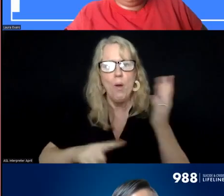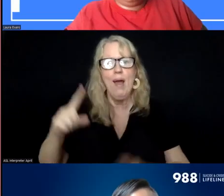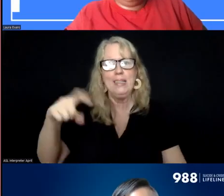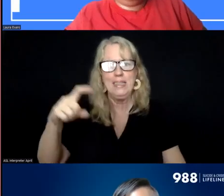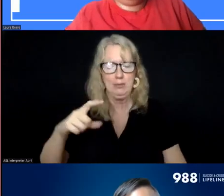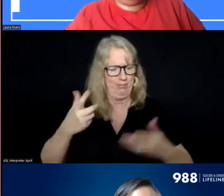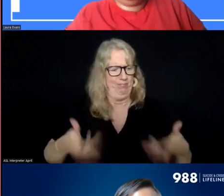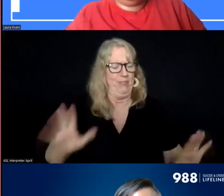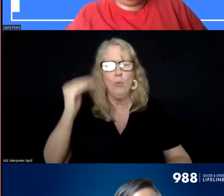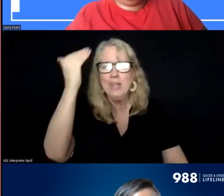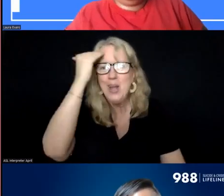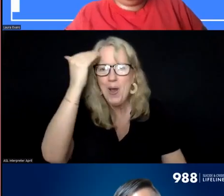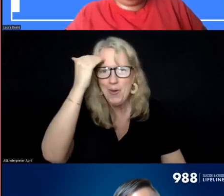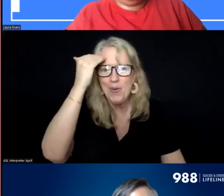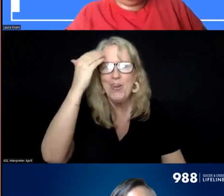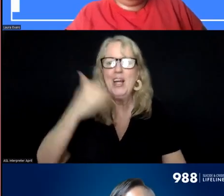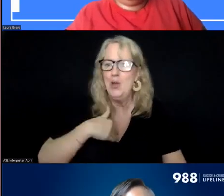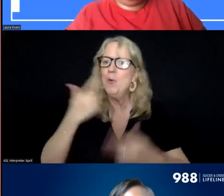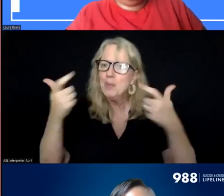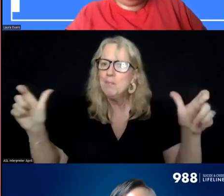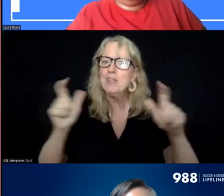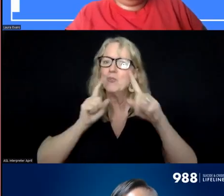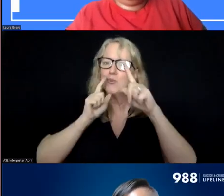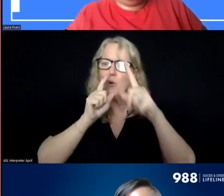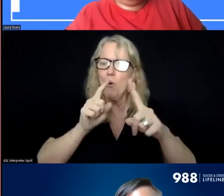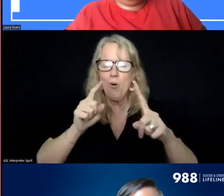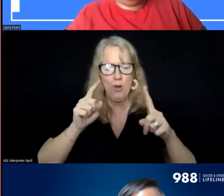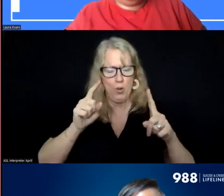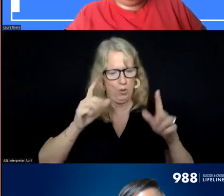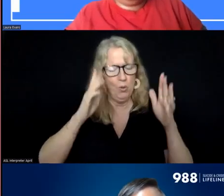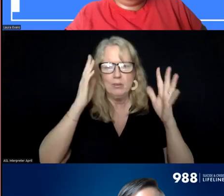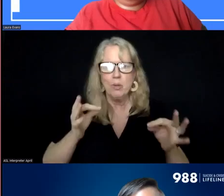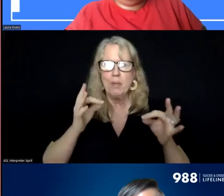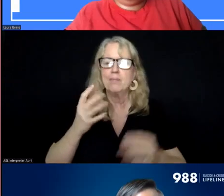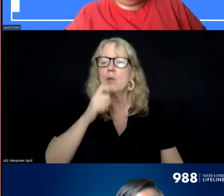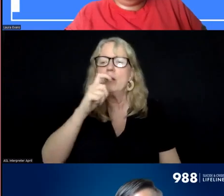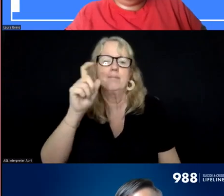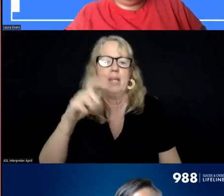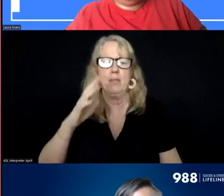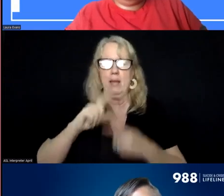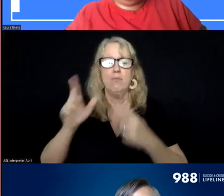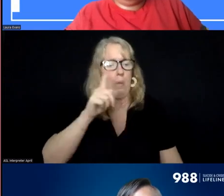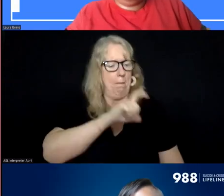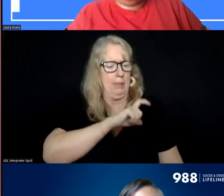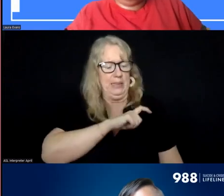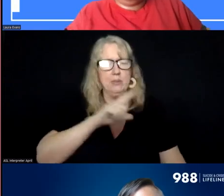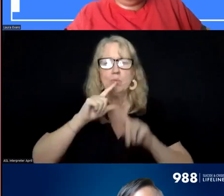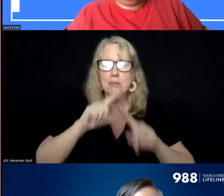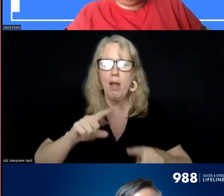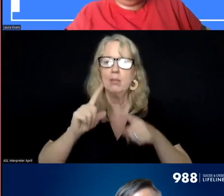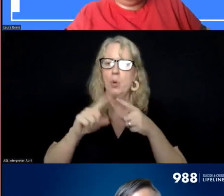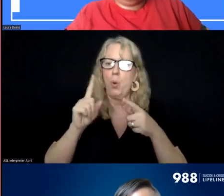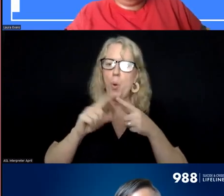we know that one of our major goals is that we are deterring unnecessary police response for a